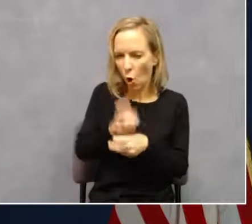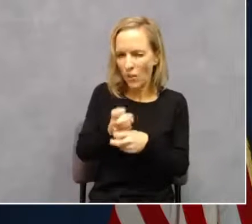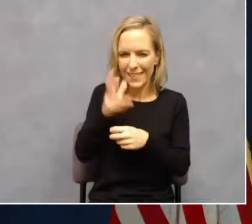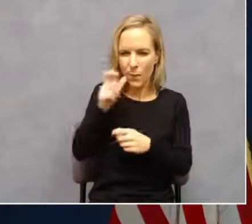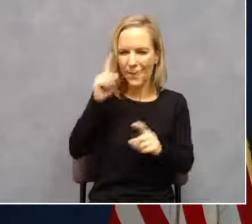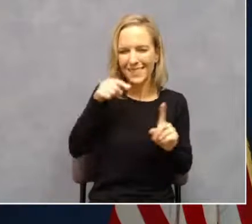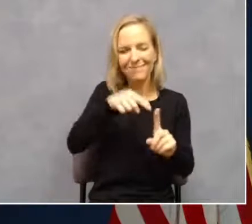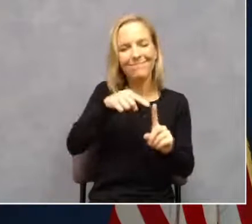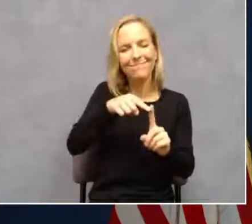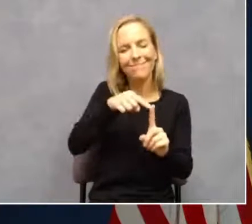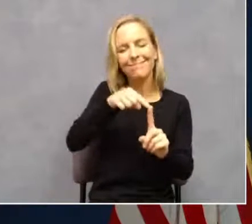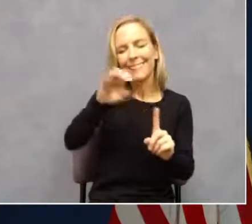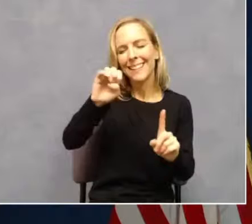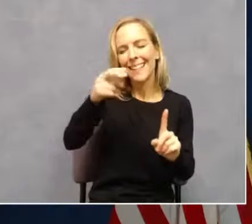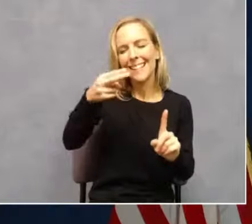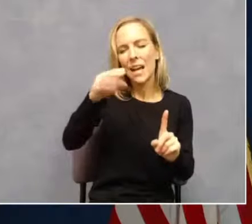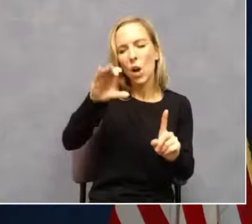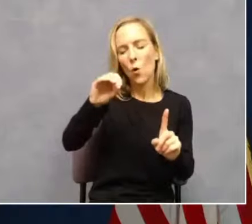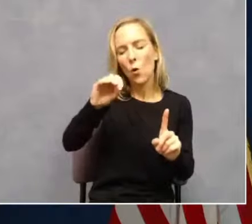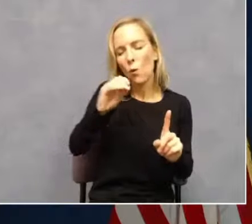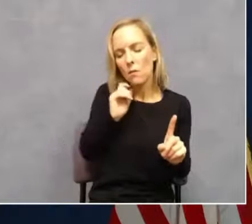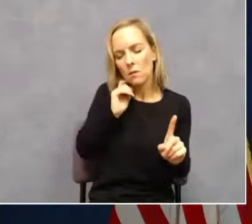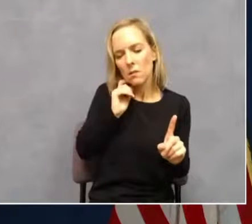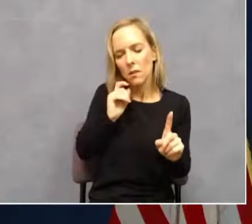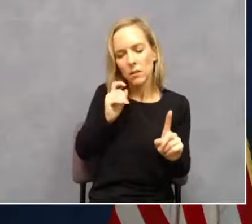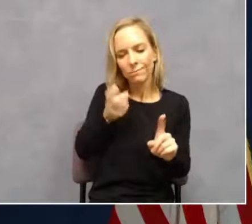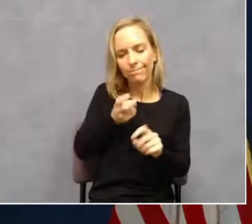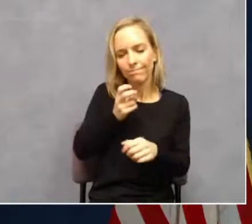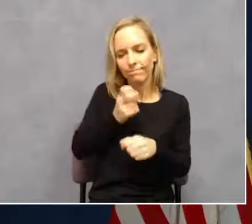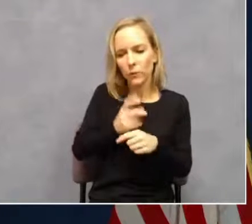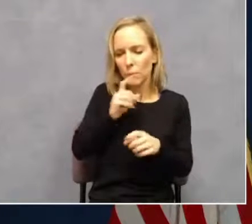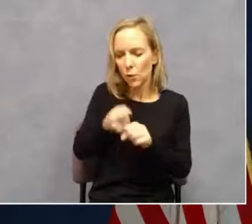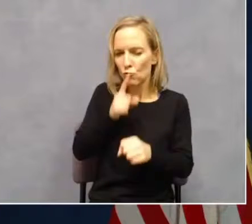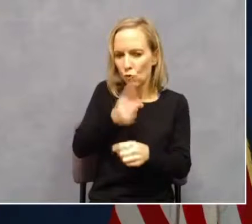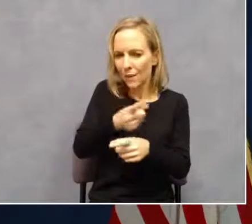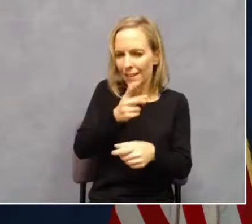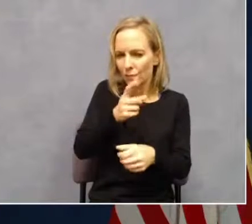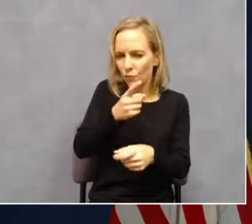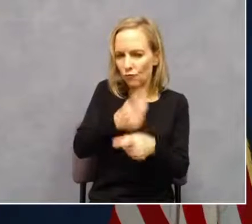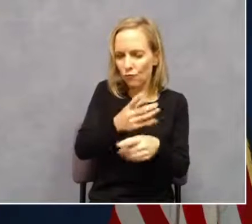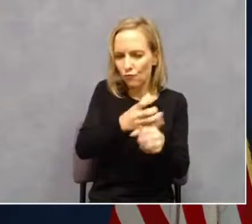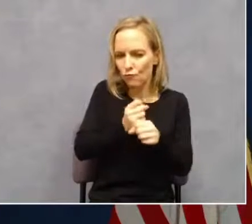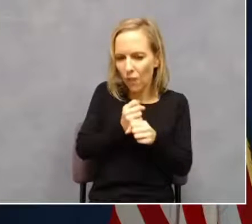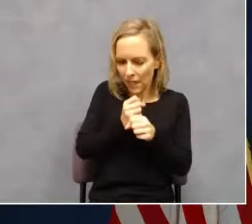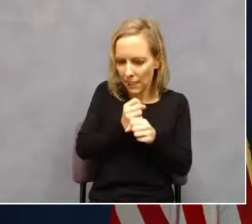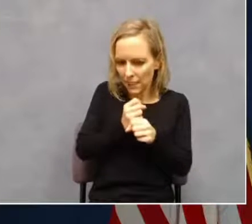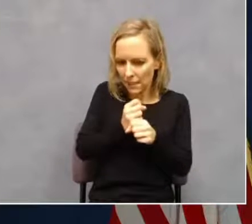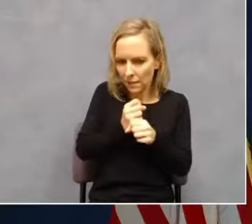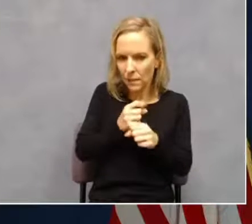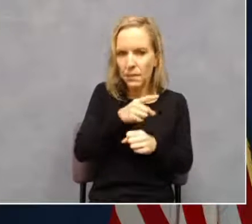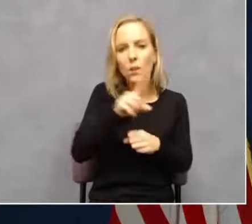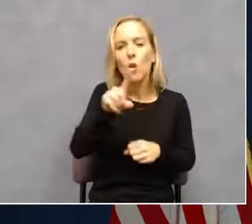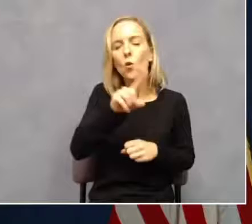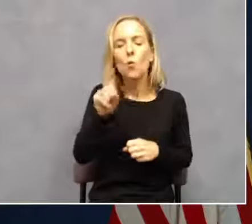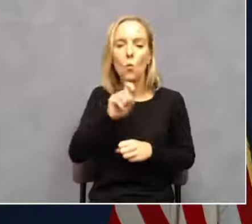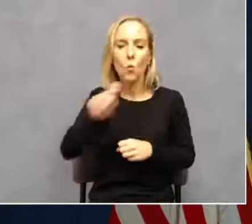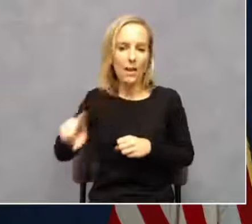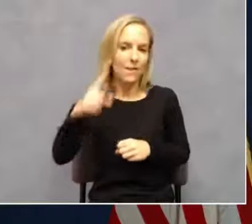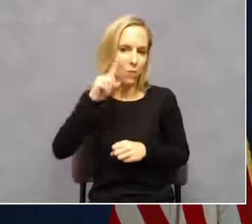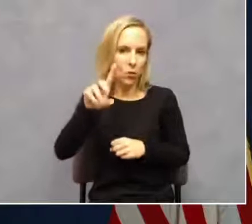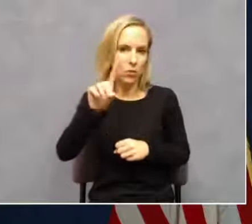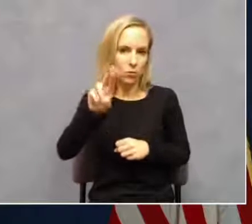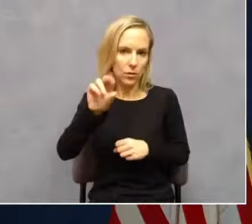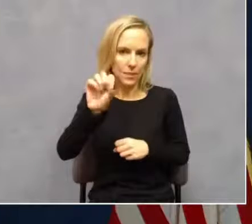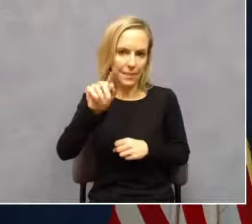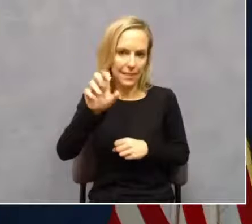other spouse at a higher risk of catching the disease? So the question's for Dr. Stack, and I'll